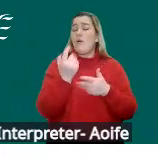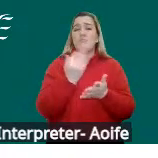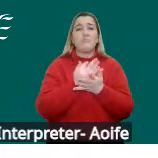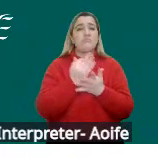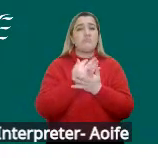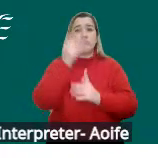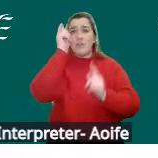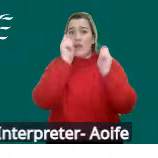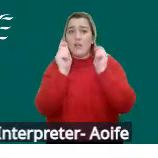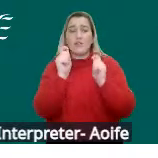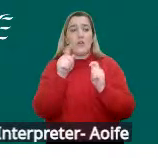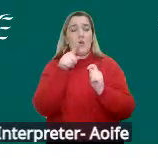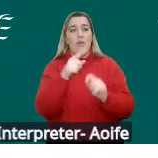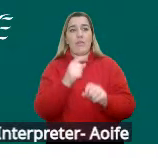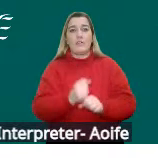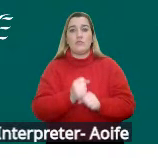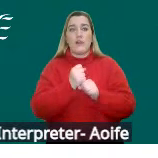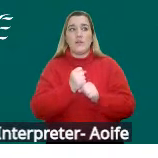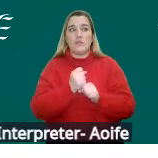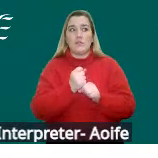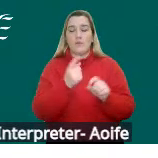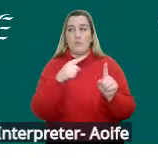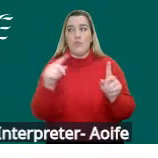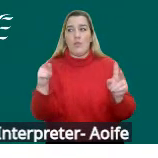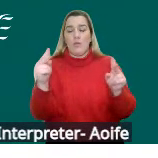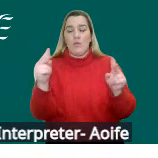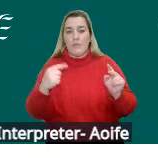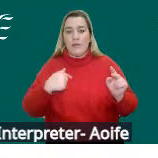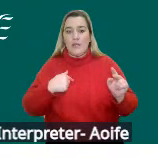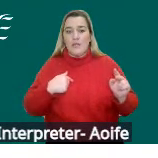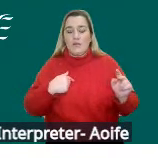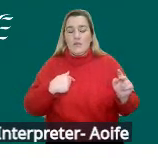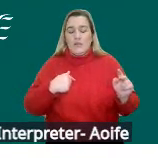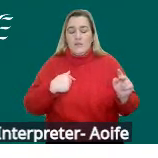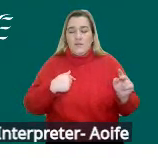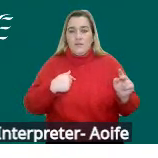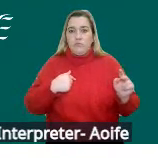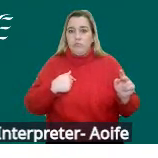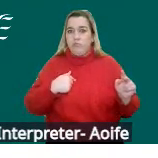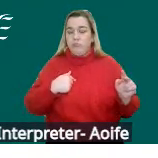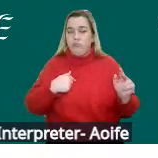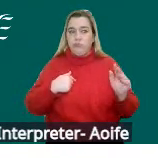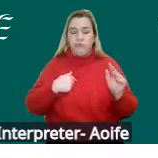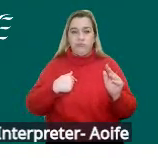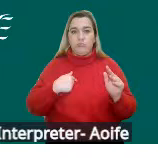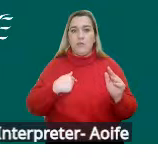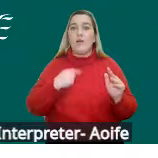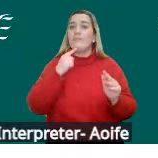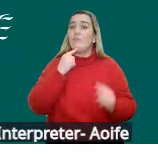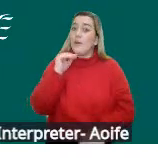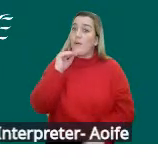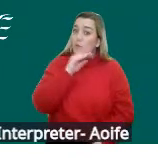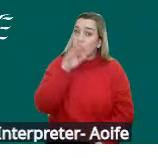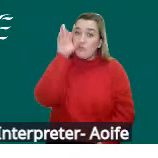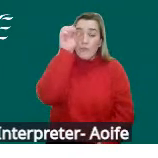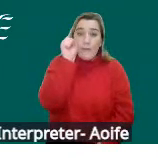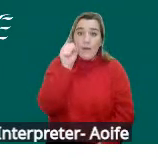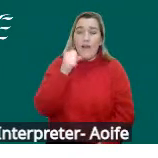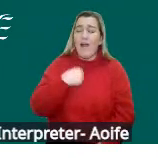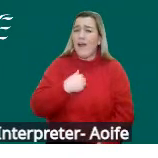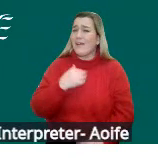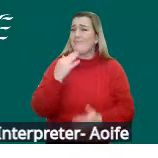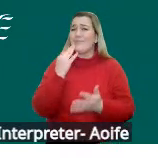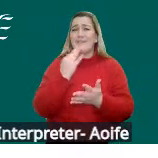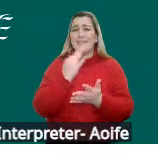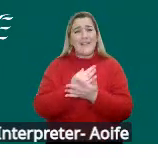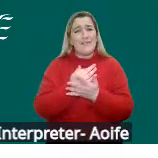distress is the idea that, oh, everyone is looking at me. And I suppose it's important to remember that, I'm definitely noticing if it's happening